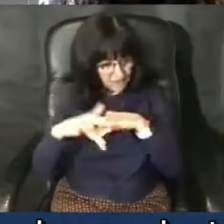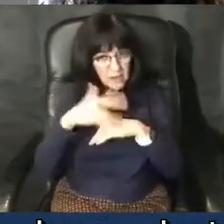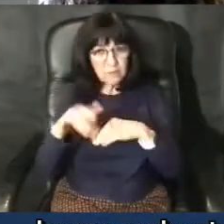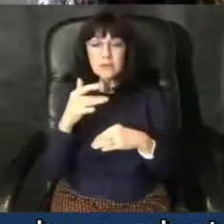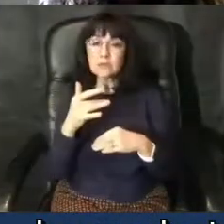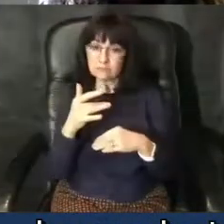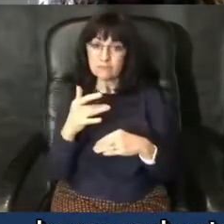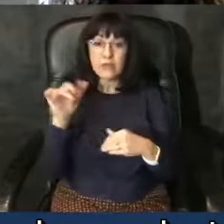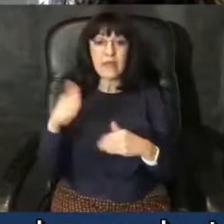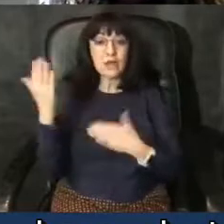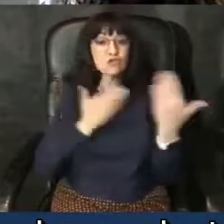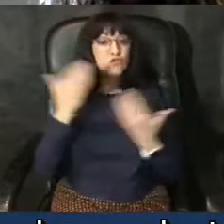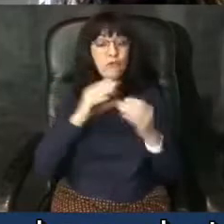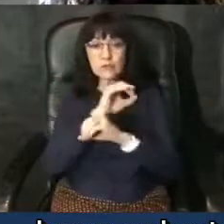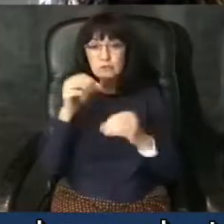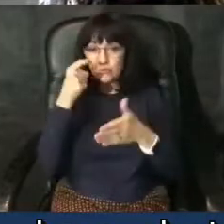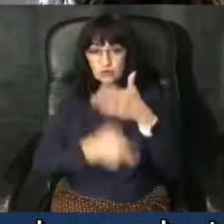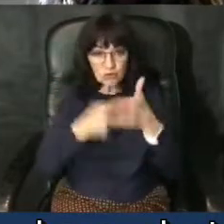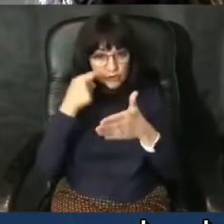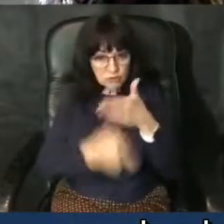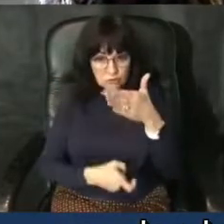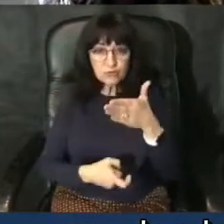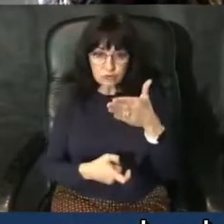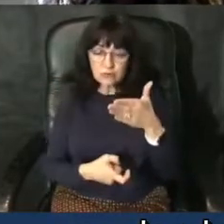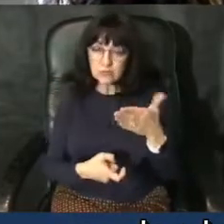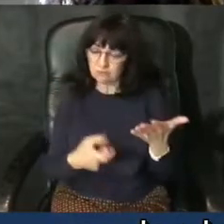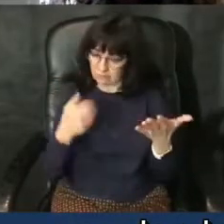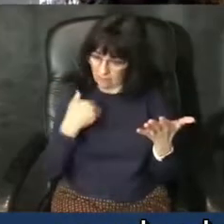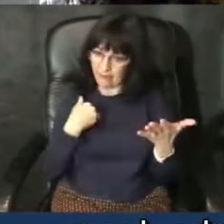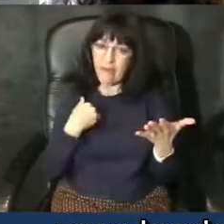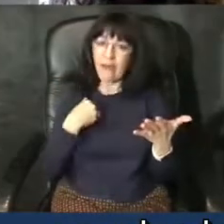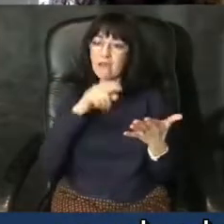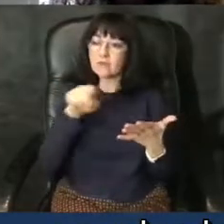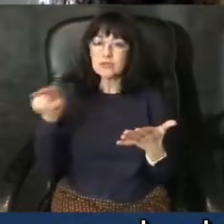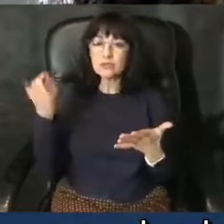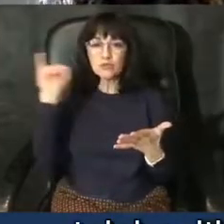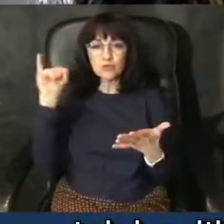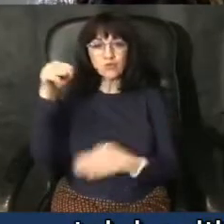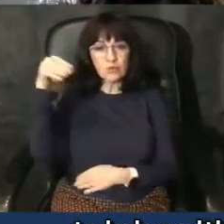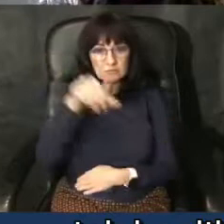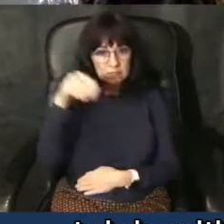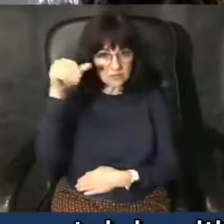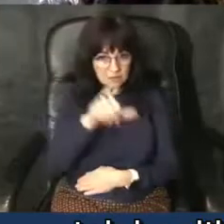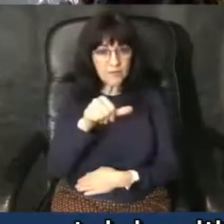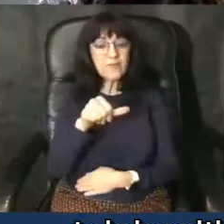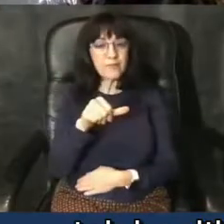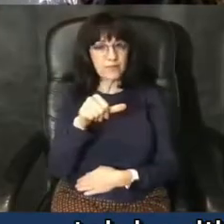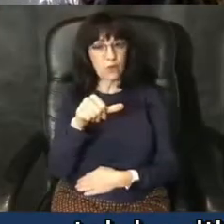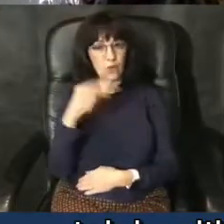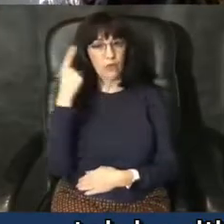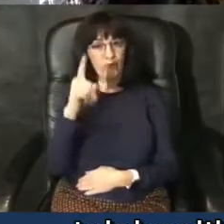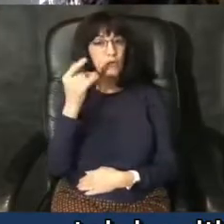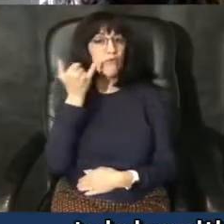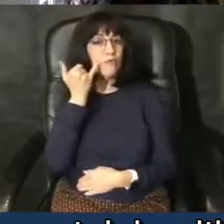you have private insurance, we have made those changes thanks to your leadership and Governor Carney's leadership with telehealth to make sure that